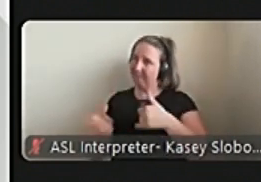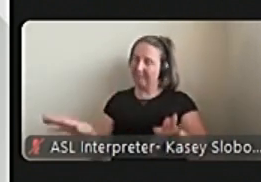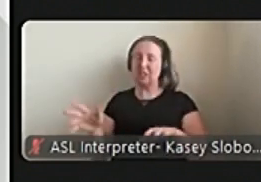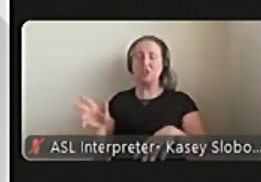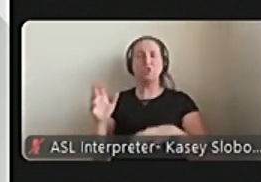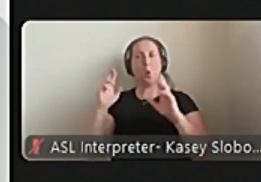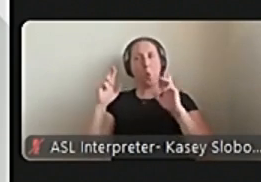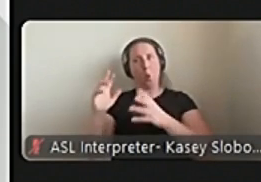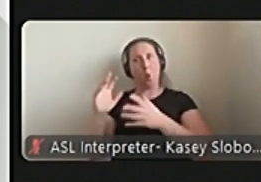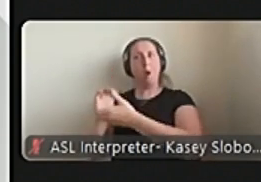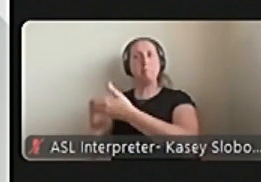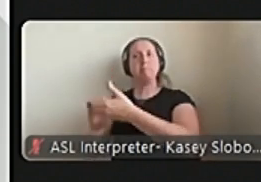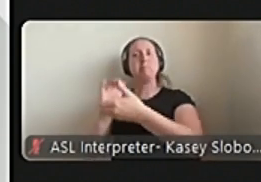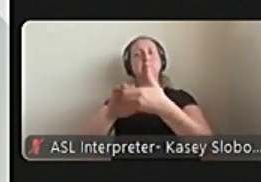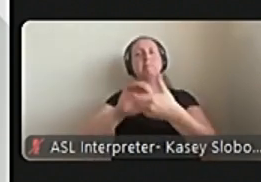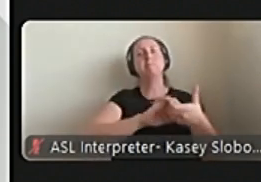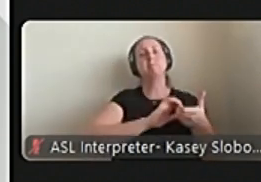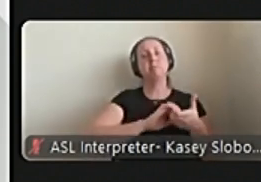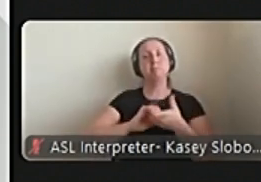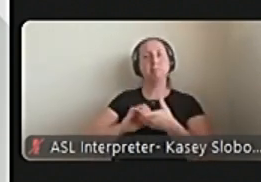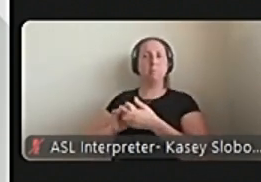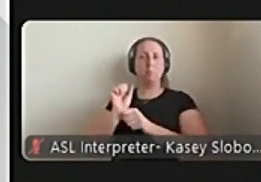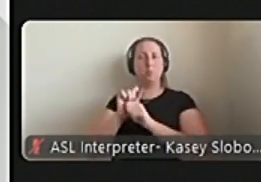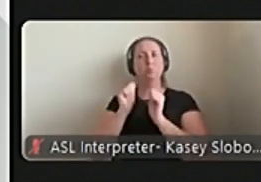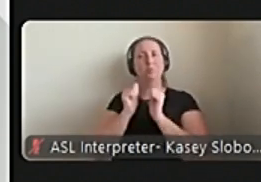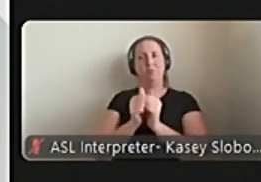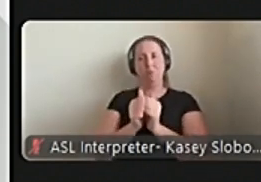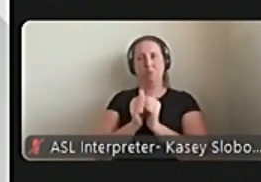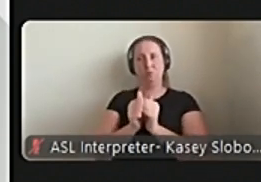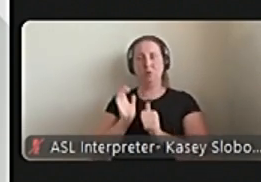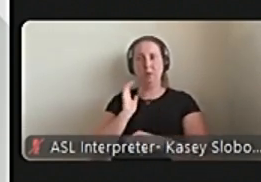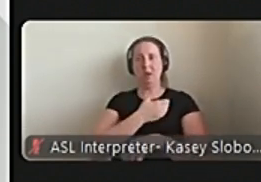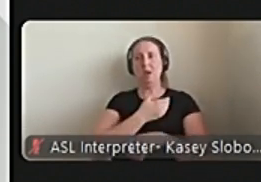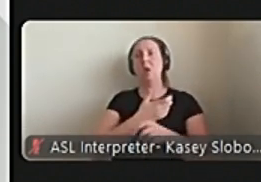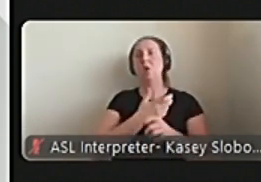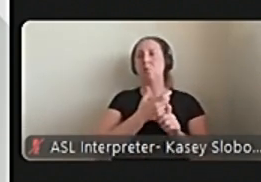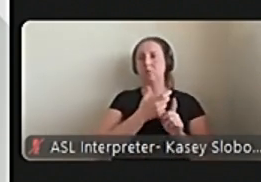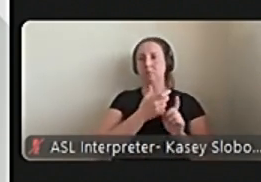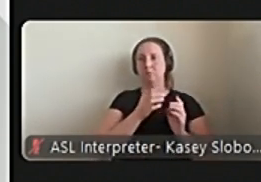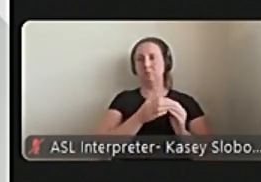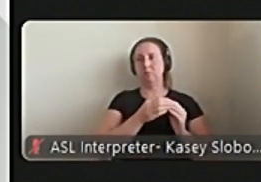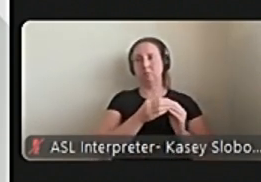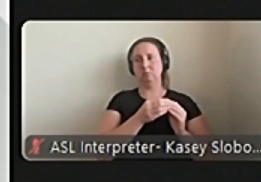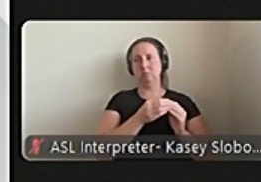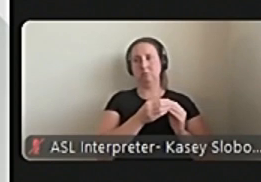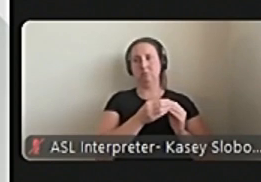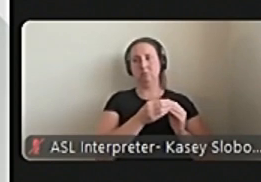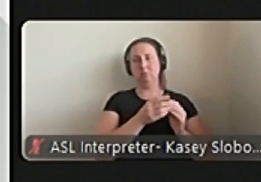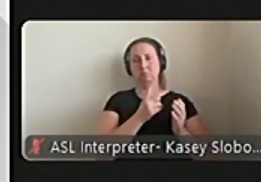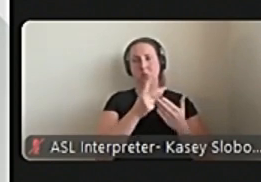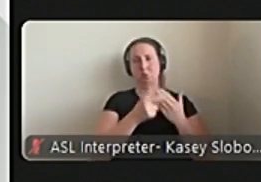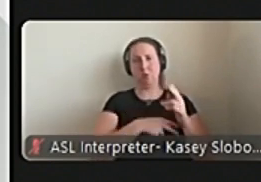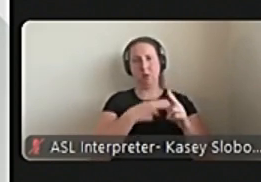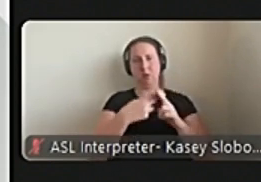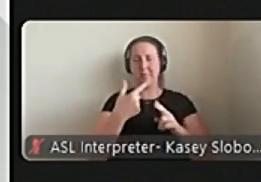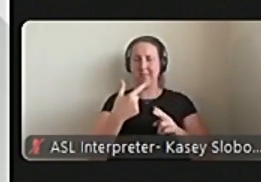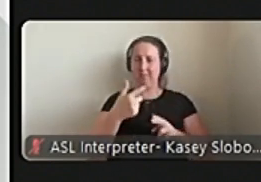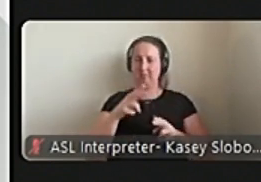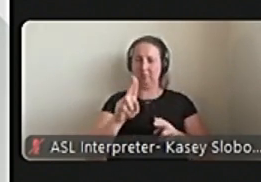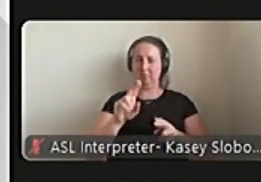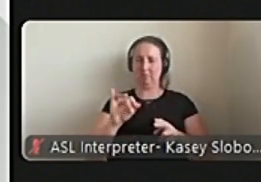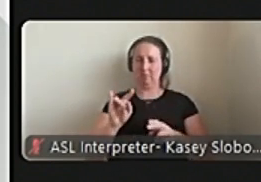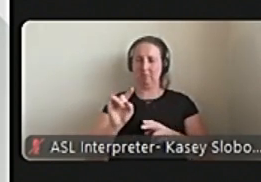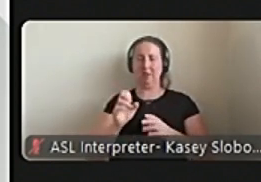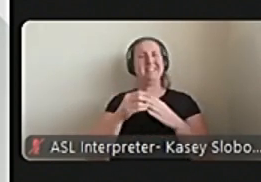home office is launching a program called GUIDE. It's an acronym, not sure what it stands for off the top of my head, but it's a care